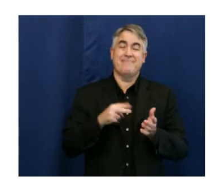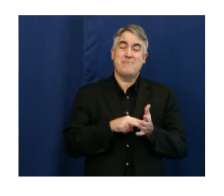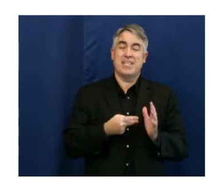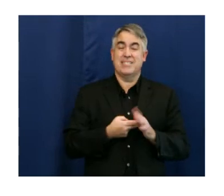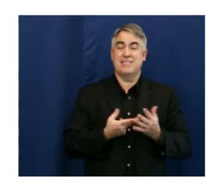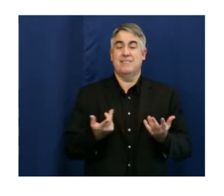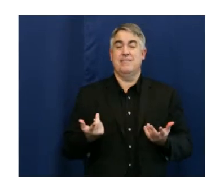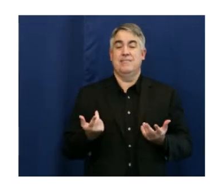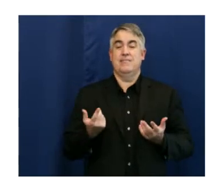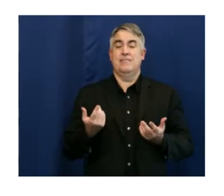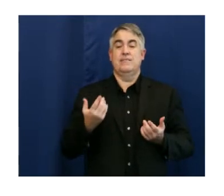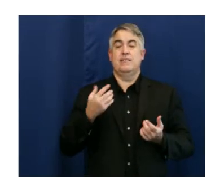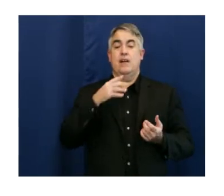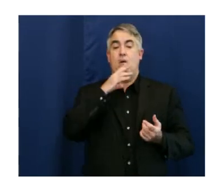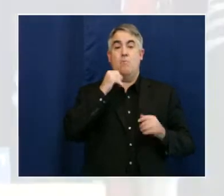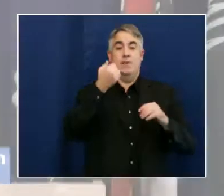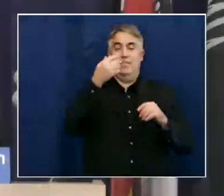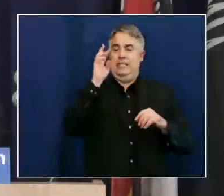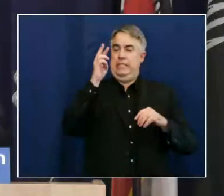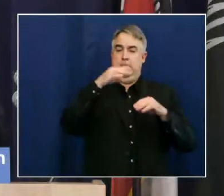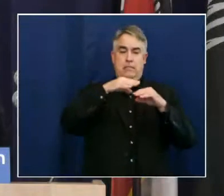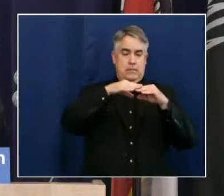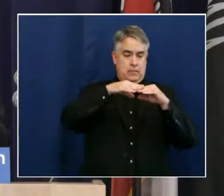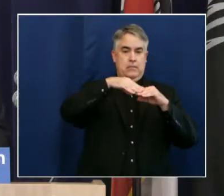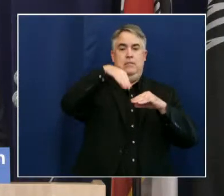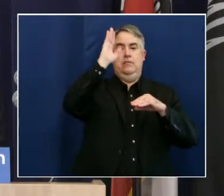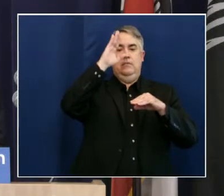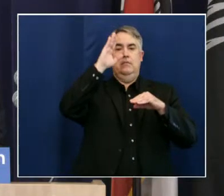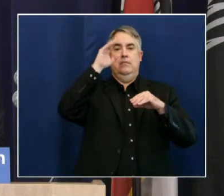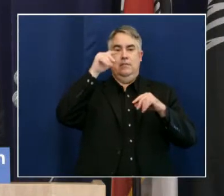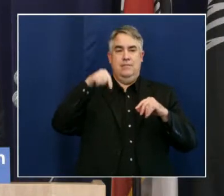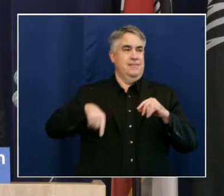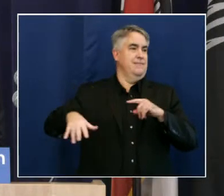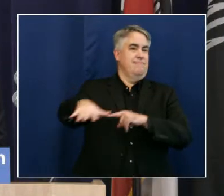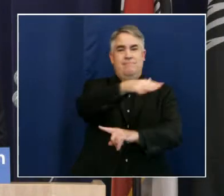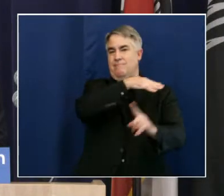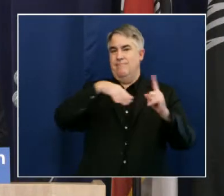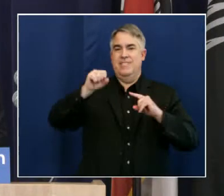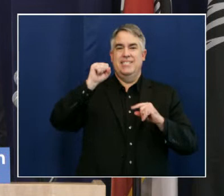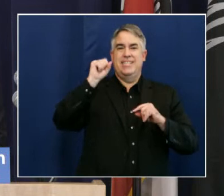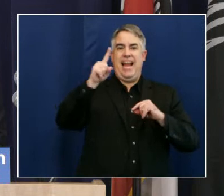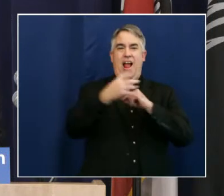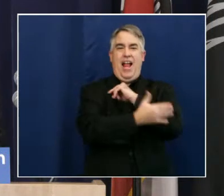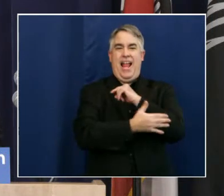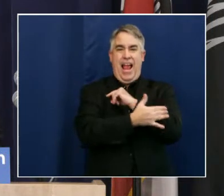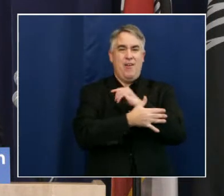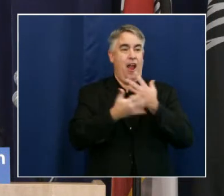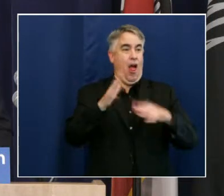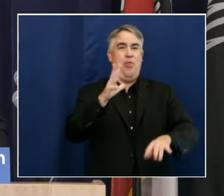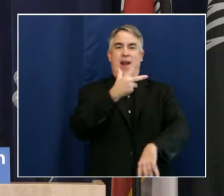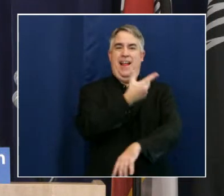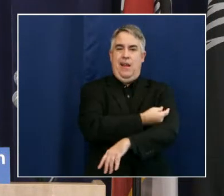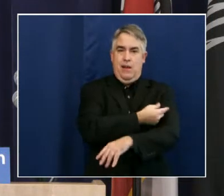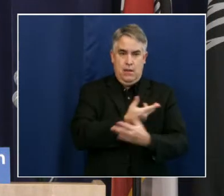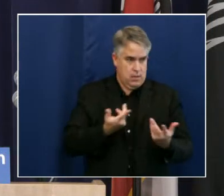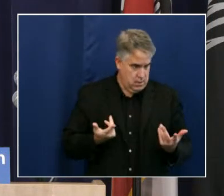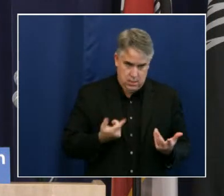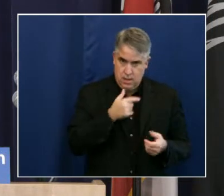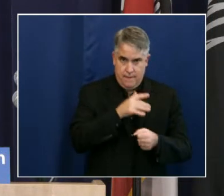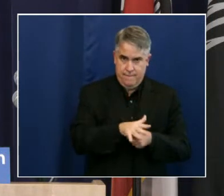and how much work is left. Dr. McDonald and Dr. Wooten are both here, and I know there will be a lot of questions about this, and they're here